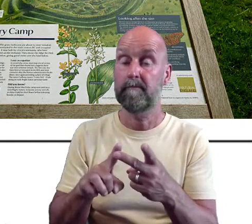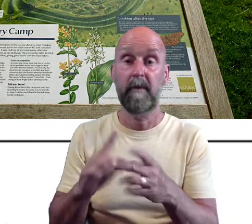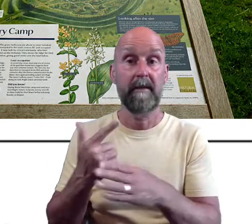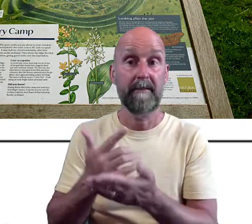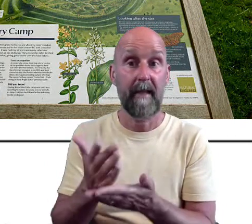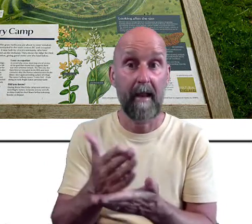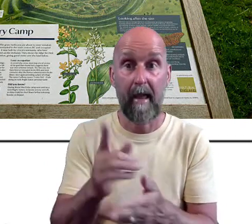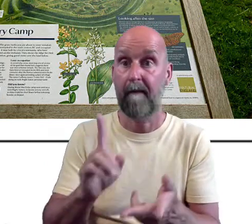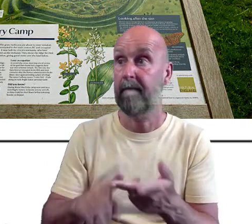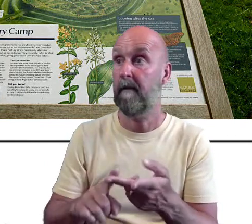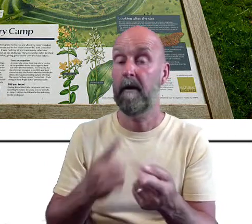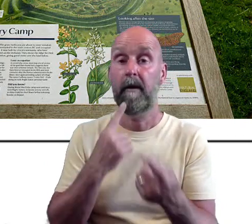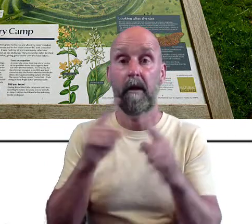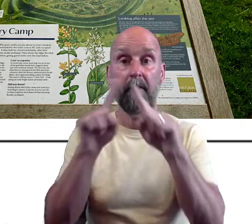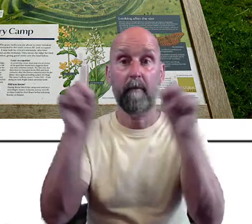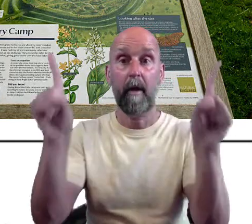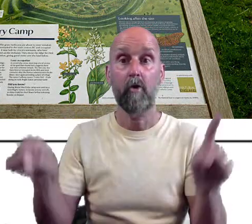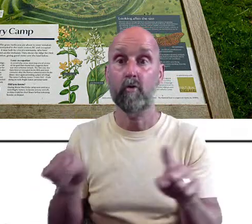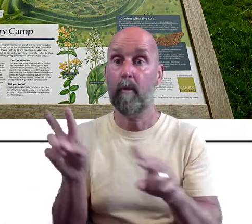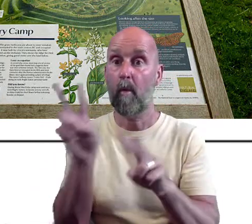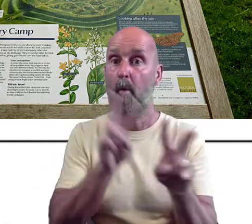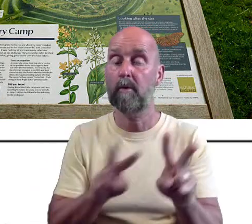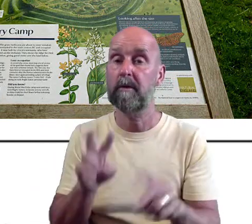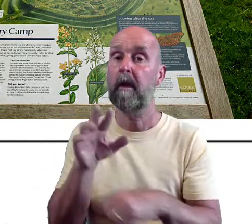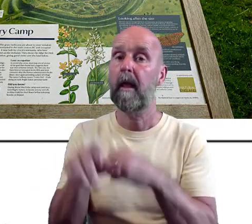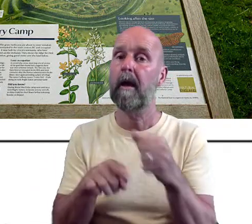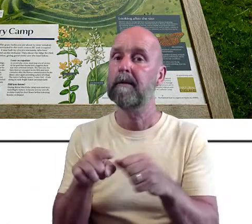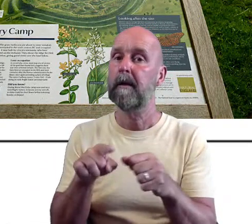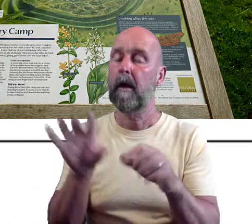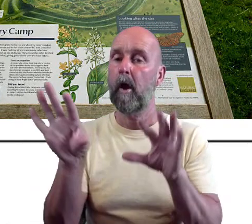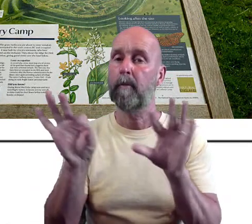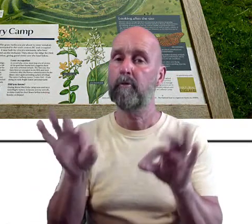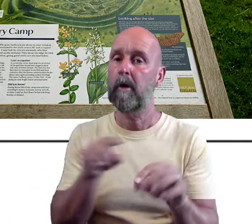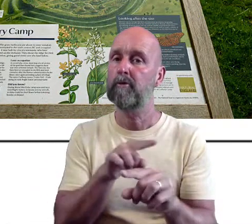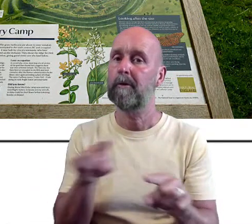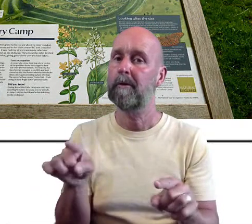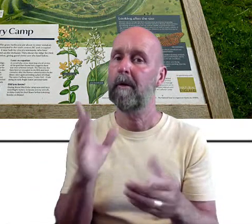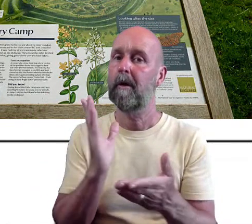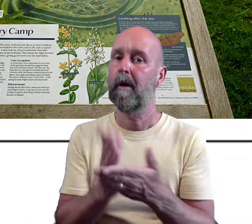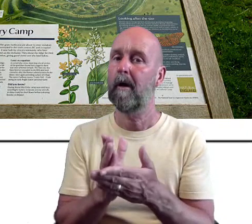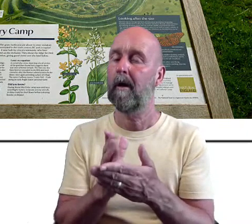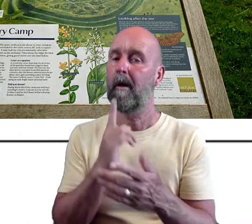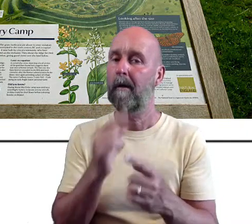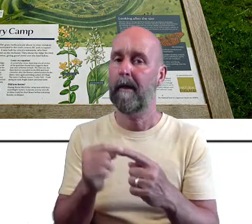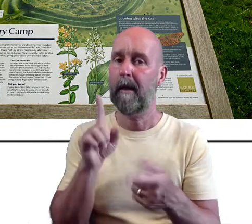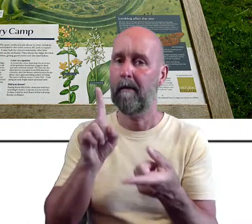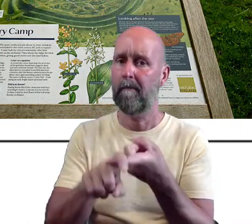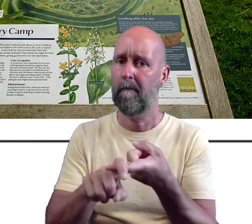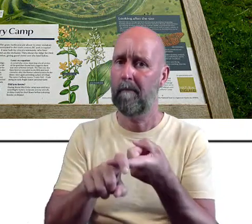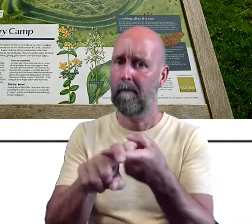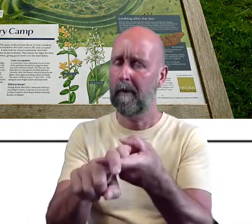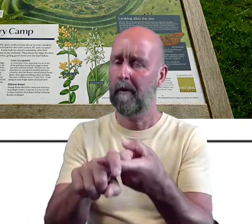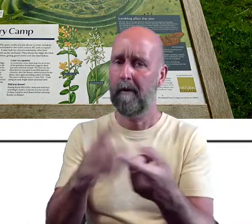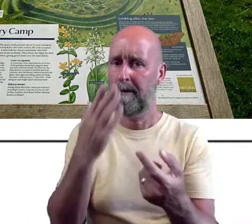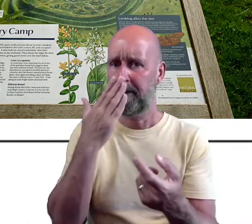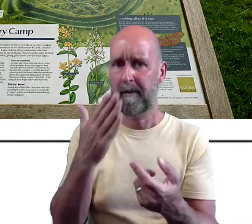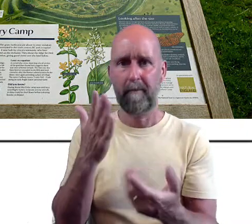boards, these all create abstractions that seem to go beyond any particular moment. There's a sense of permanence or truth